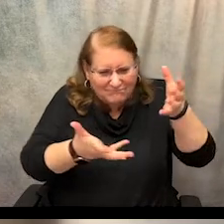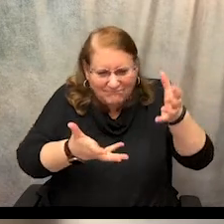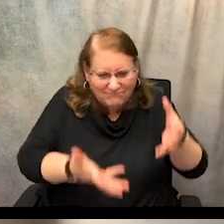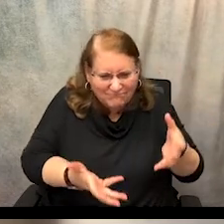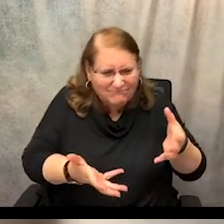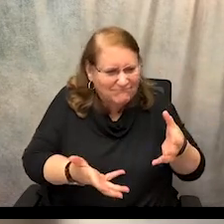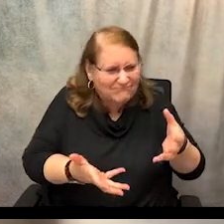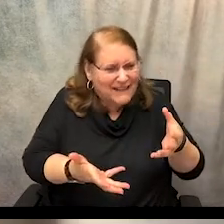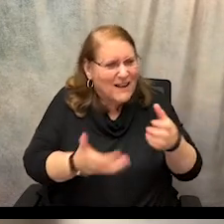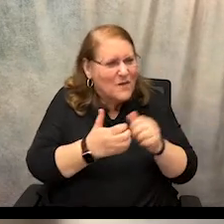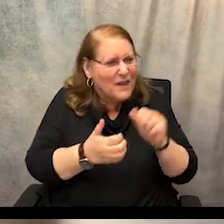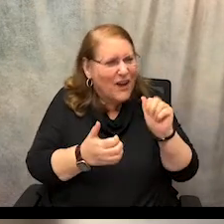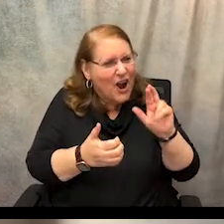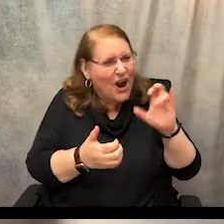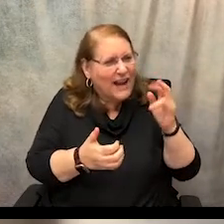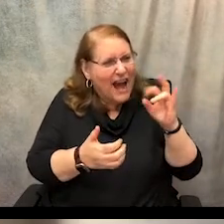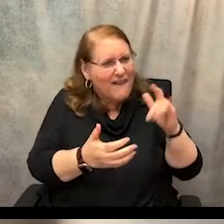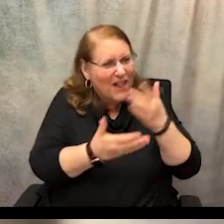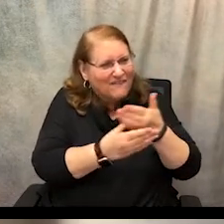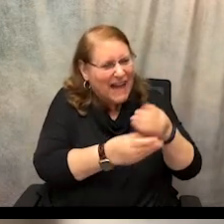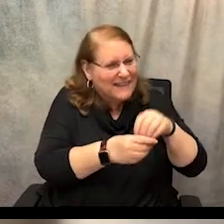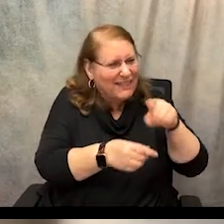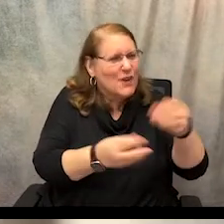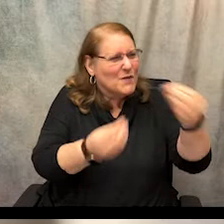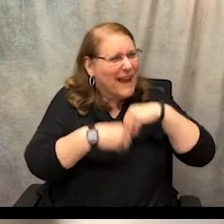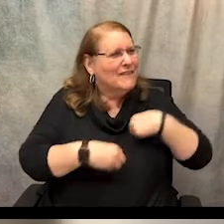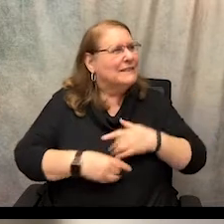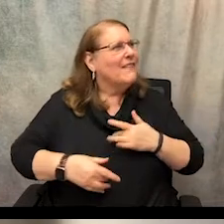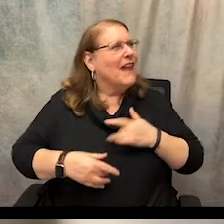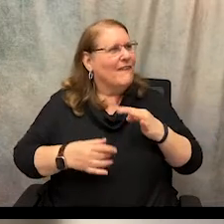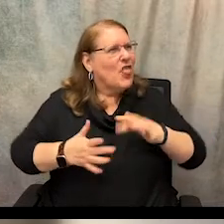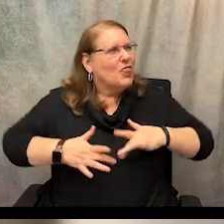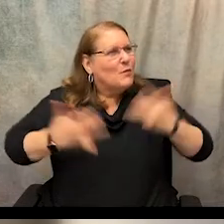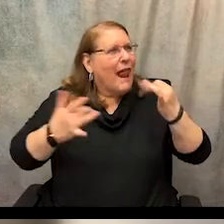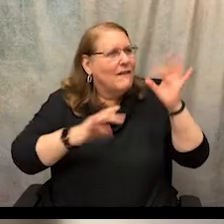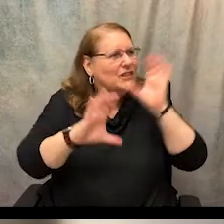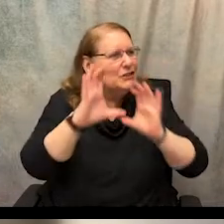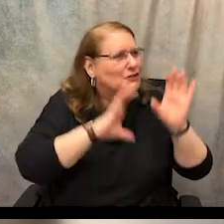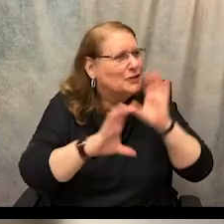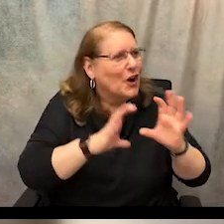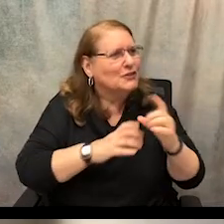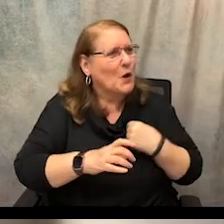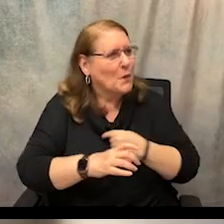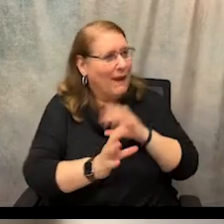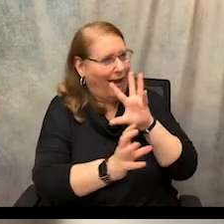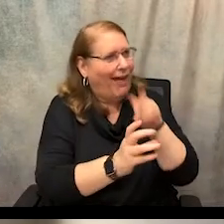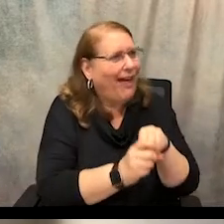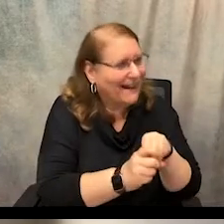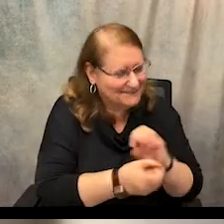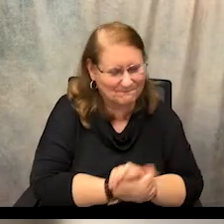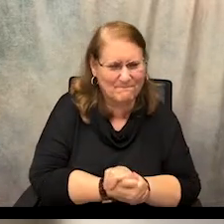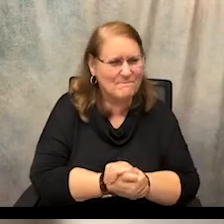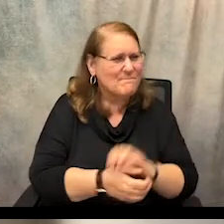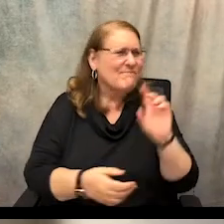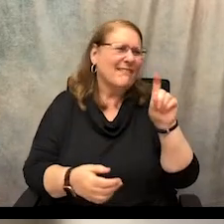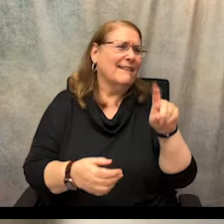you incorporated sort of the search or the thrill of the search. I was curious how many Canadians do you think, this